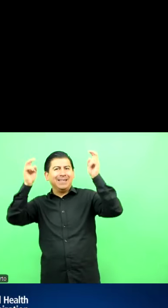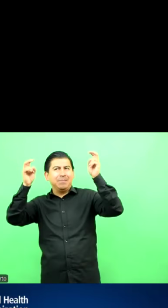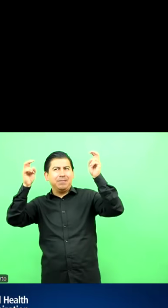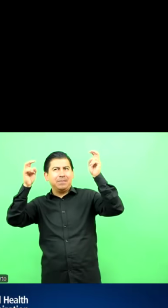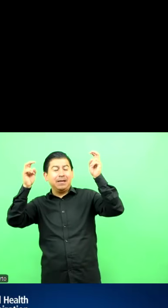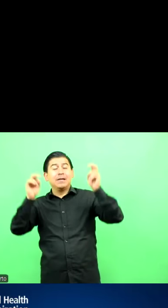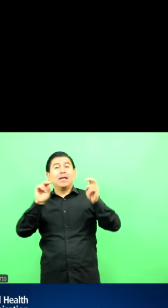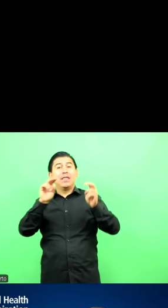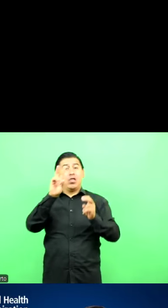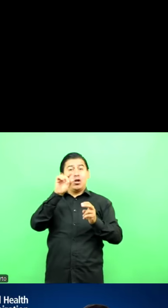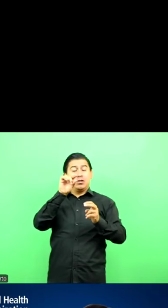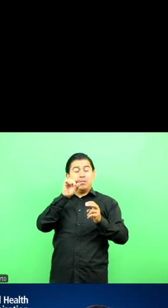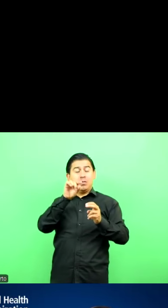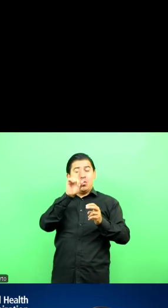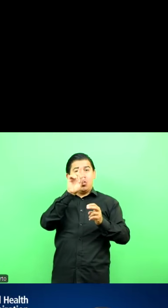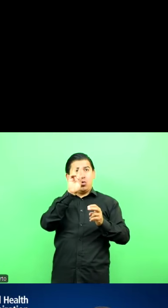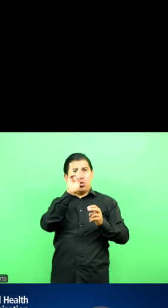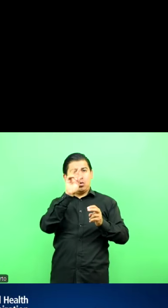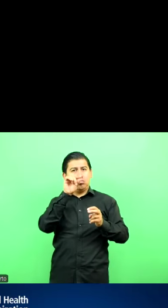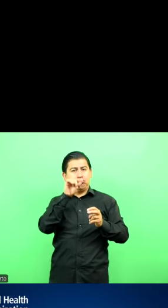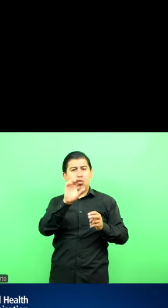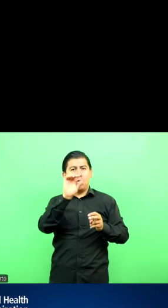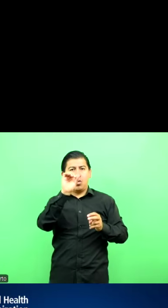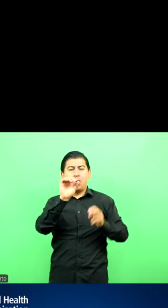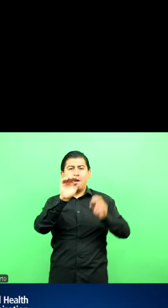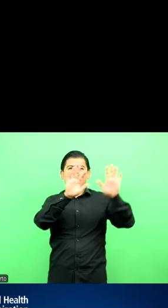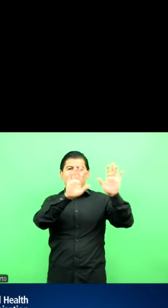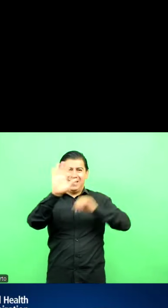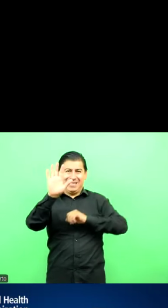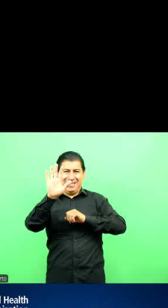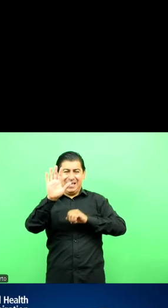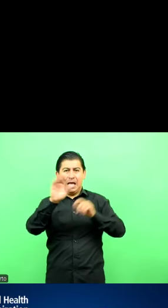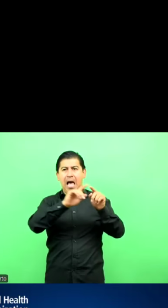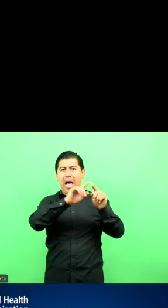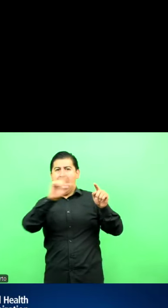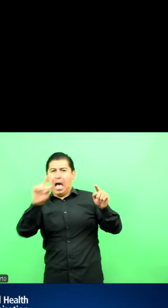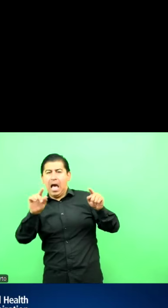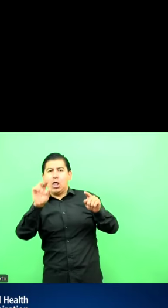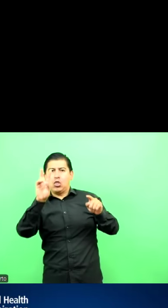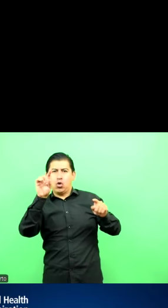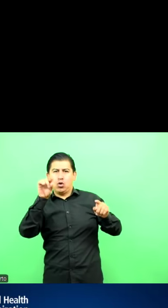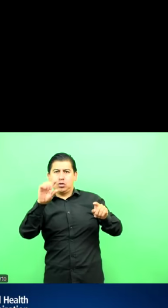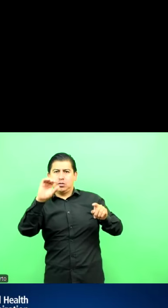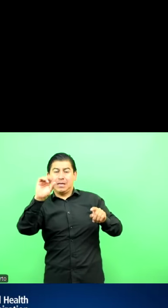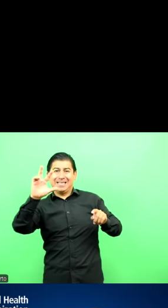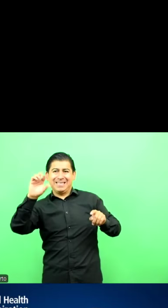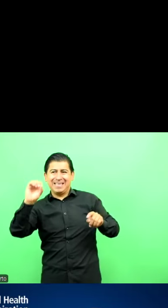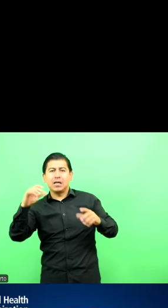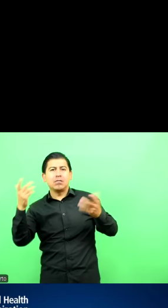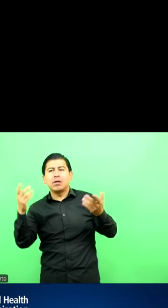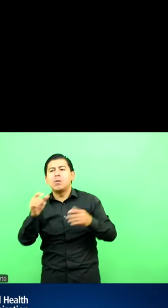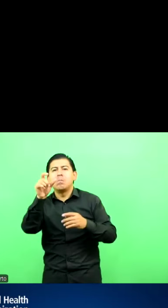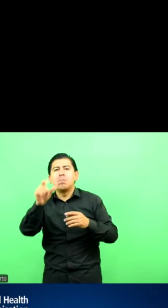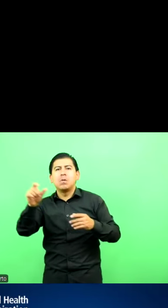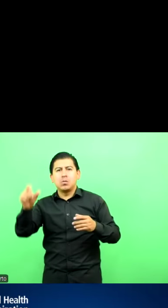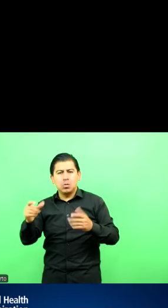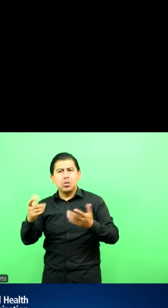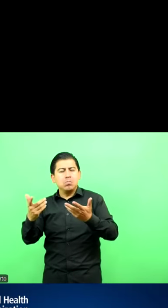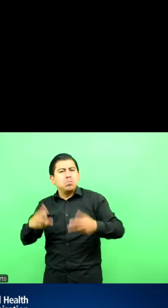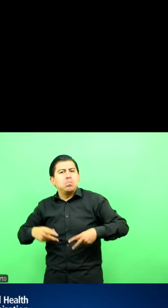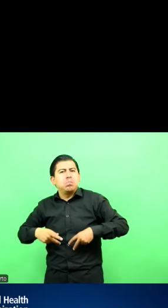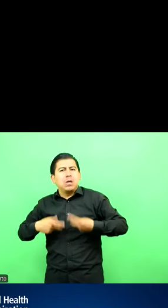challenges and just to look into the opportunities so that we can design our emergency preparedness and response accordingly. So